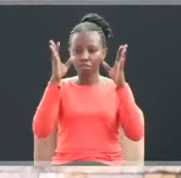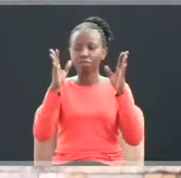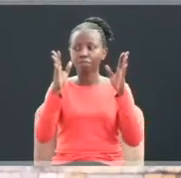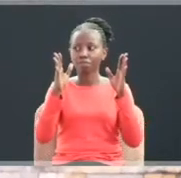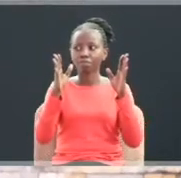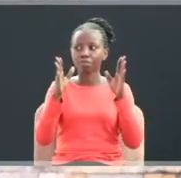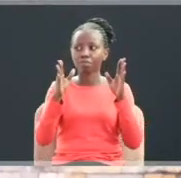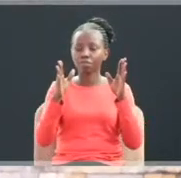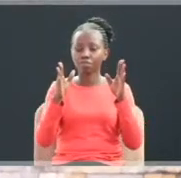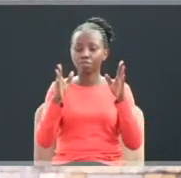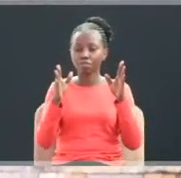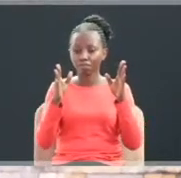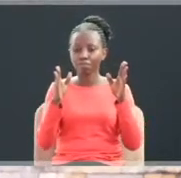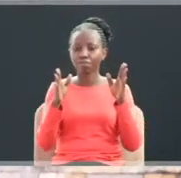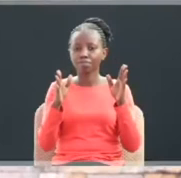I am the Lord.